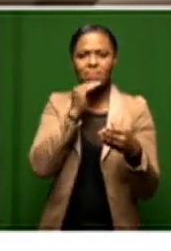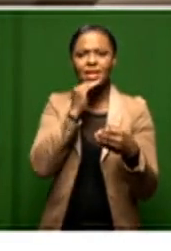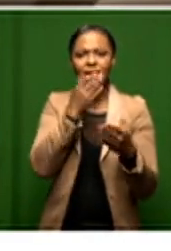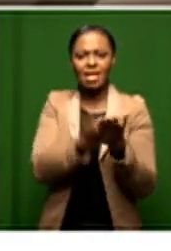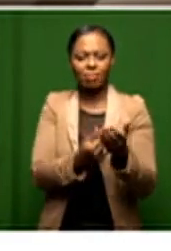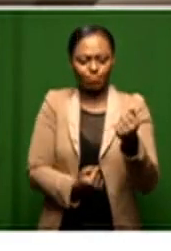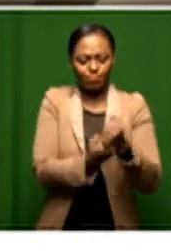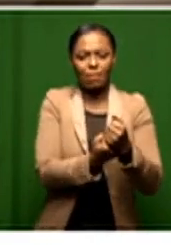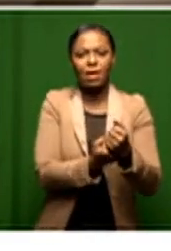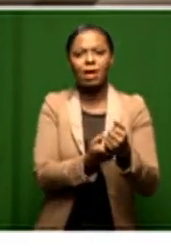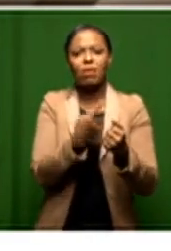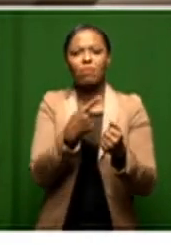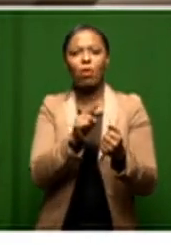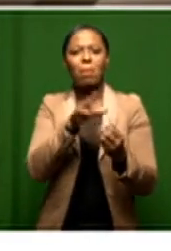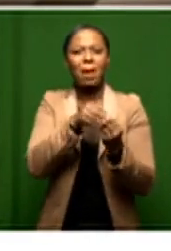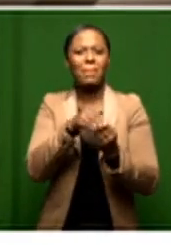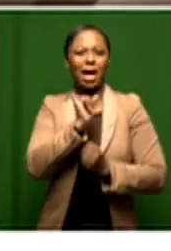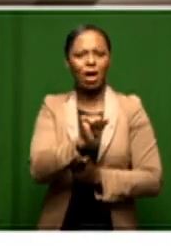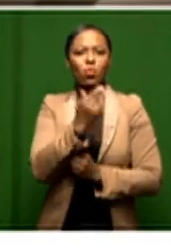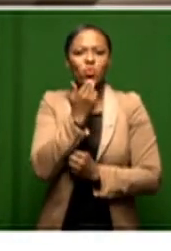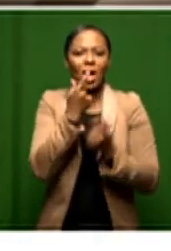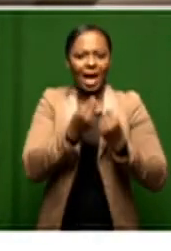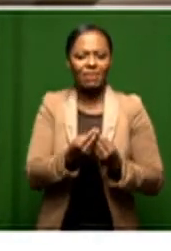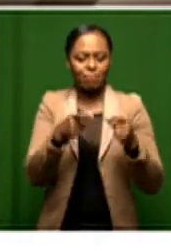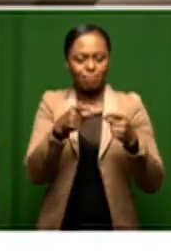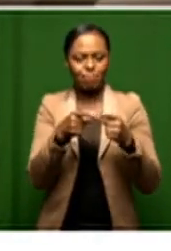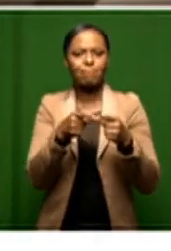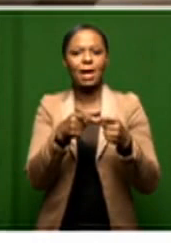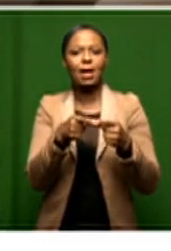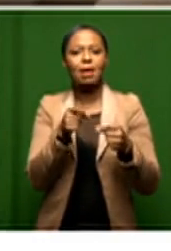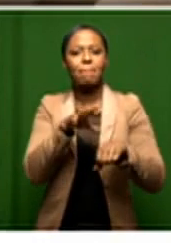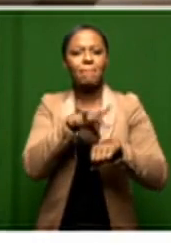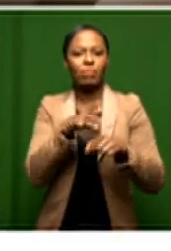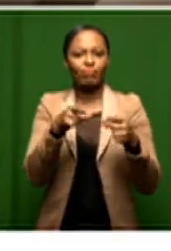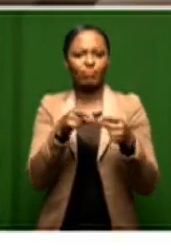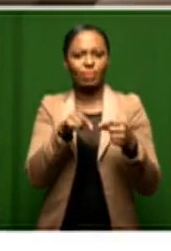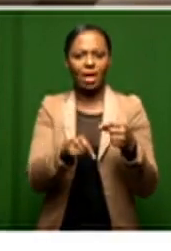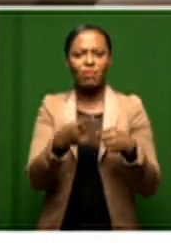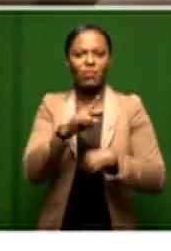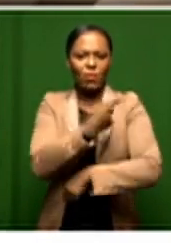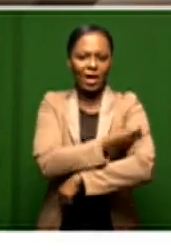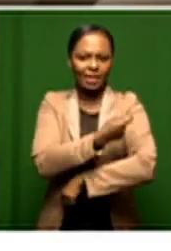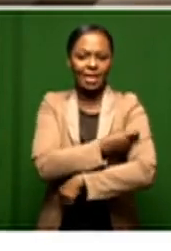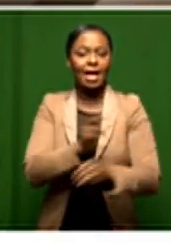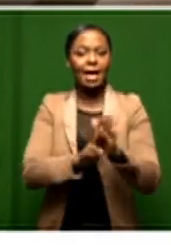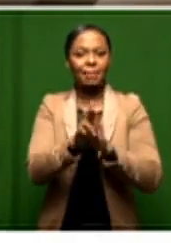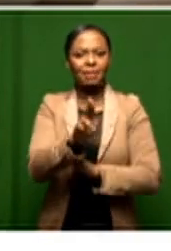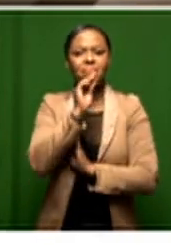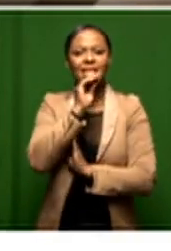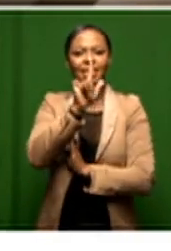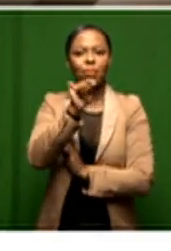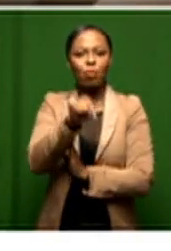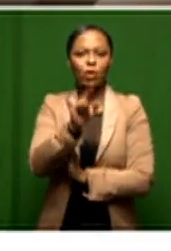members and adult medical scheme members, those eligible for the vaccine, represent about